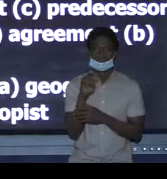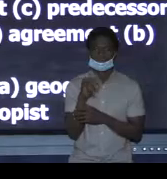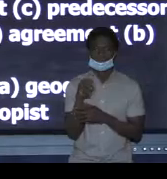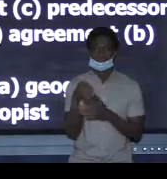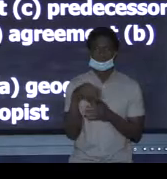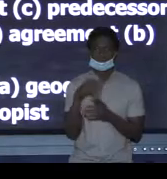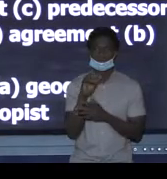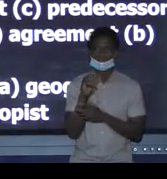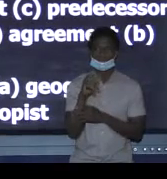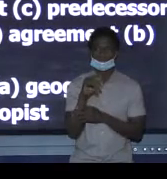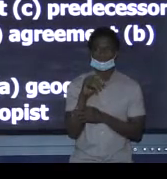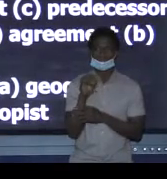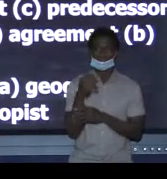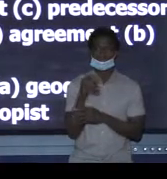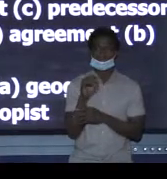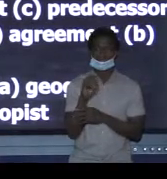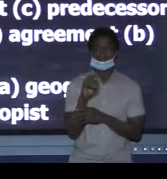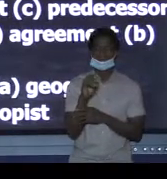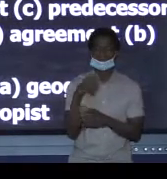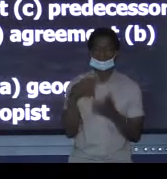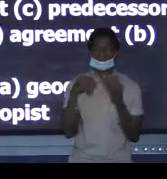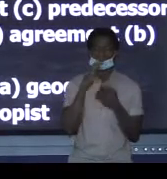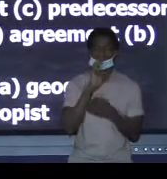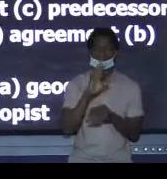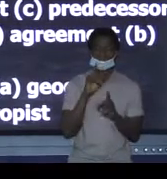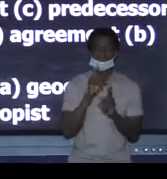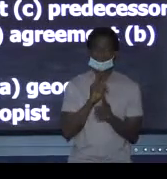verbatim, or catalog? What's your answer?